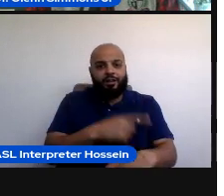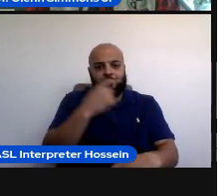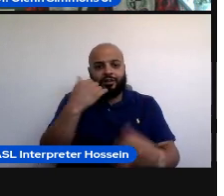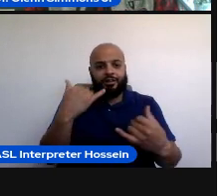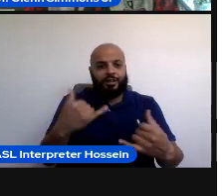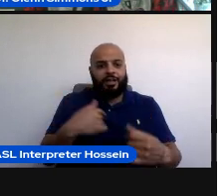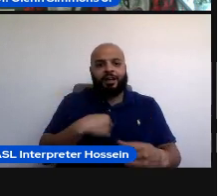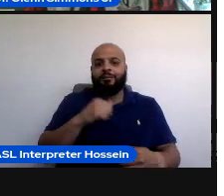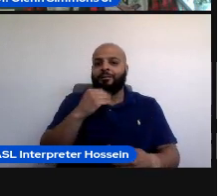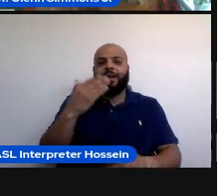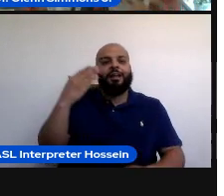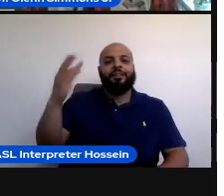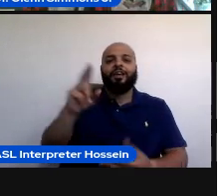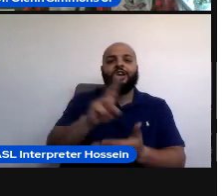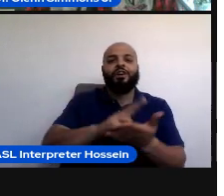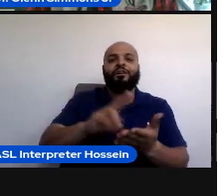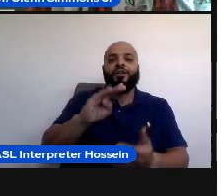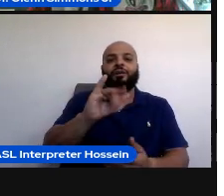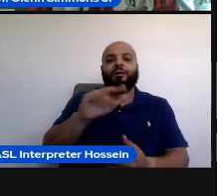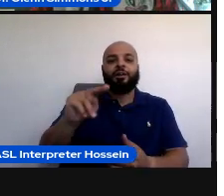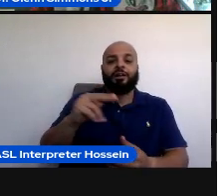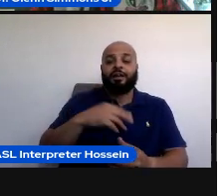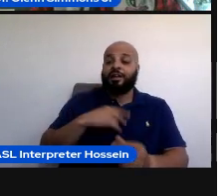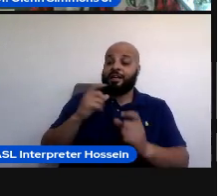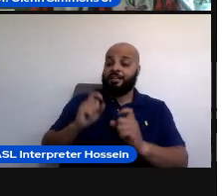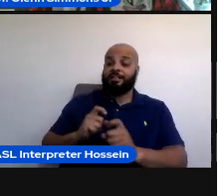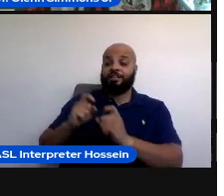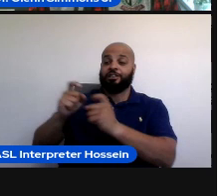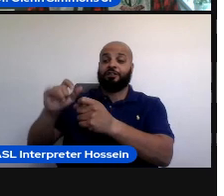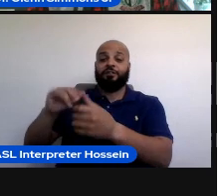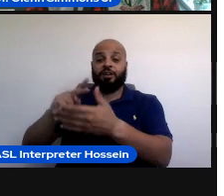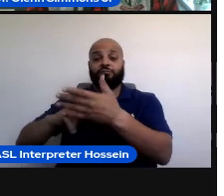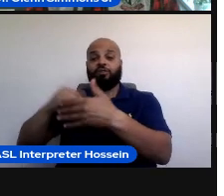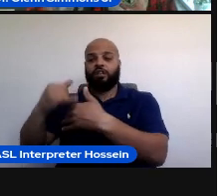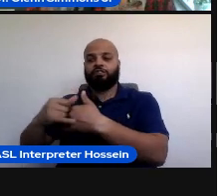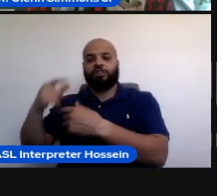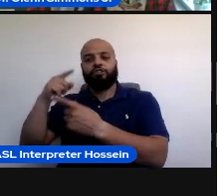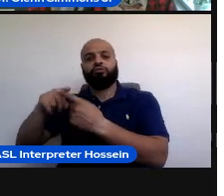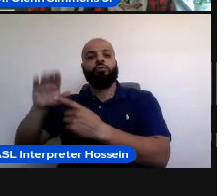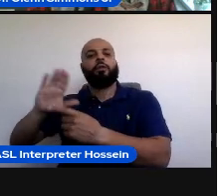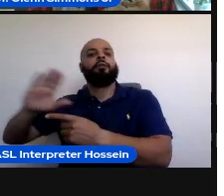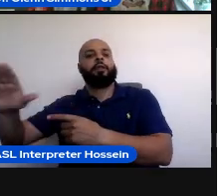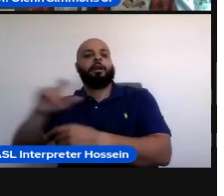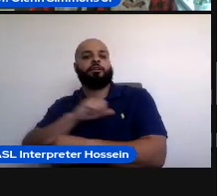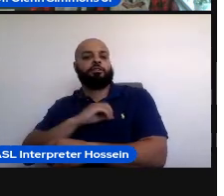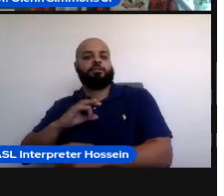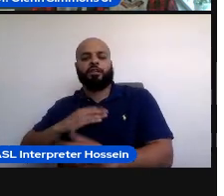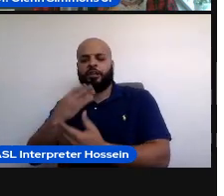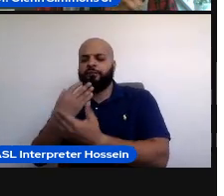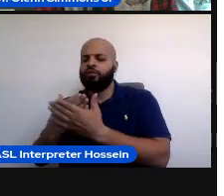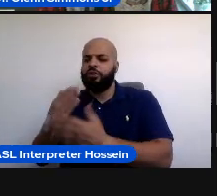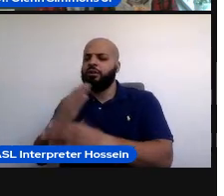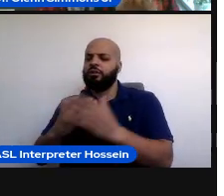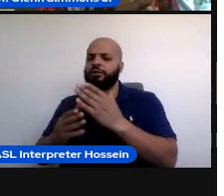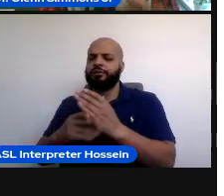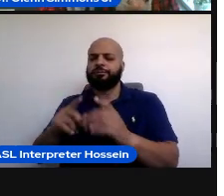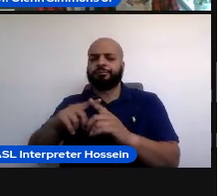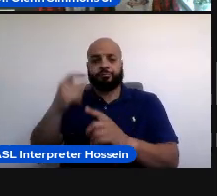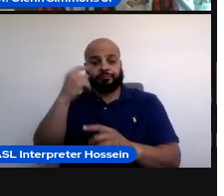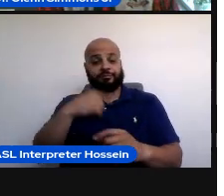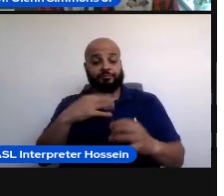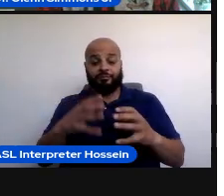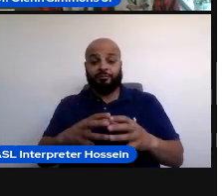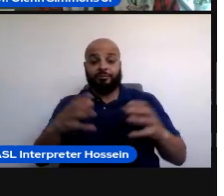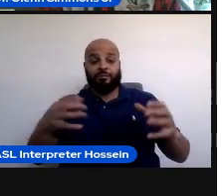at the University of Minnesota. I turned over the project into good hands. And again, I mentioned we expanded from what we started out with was